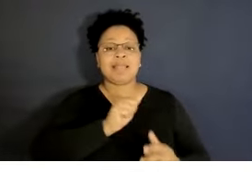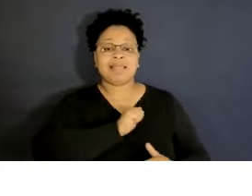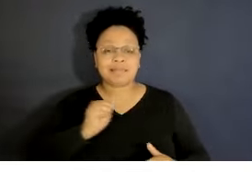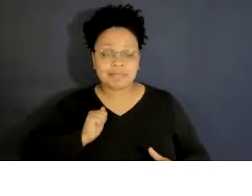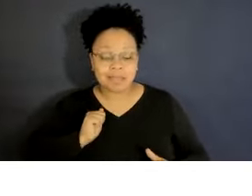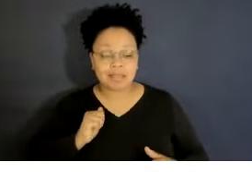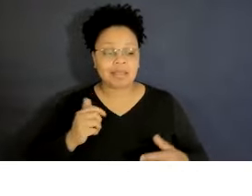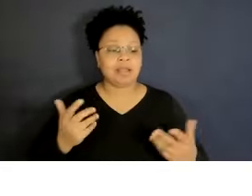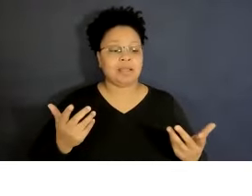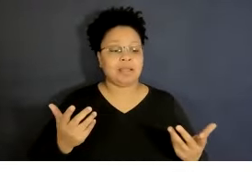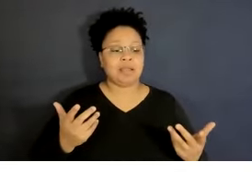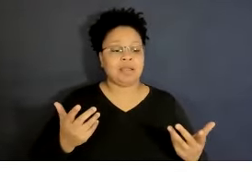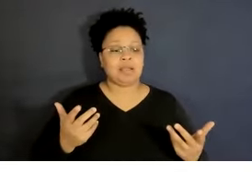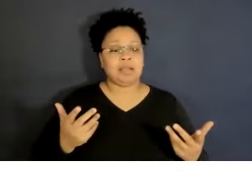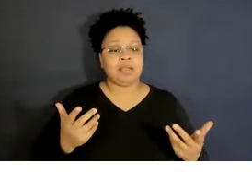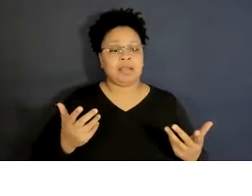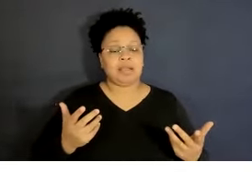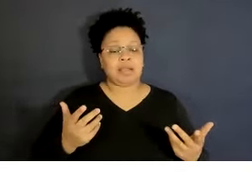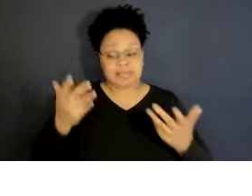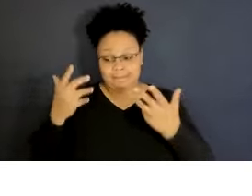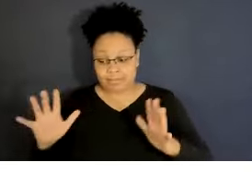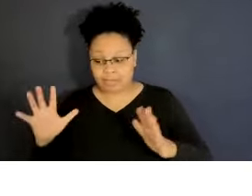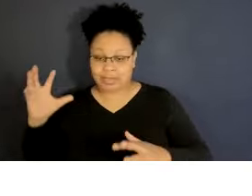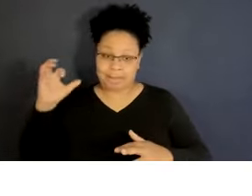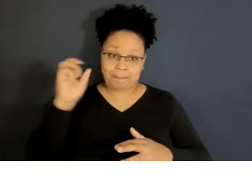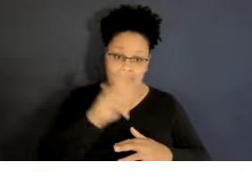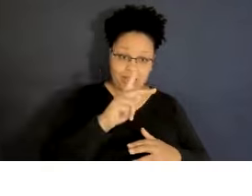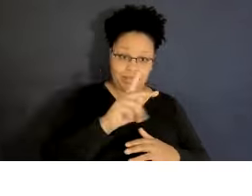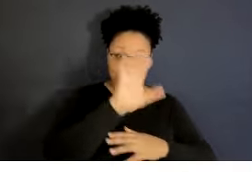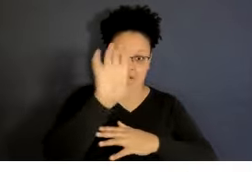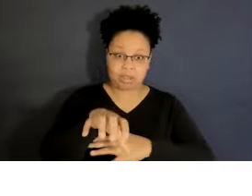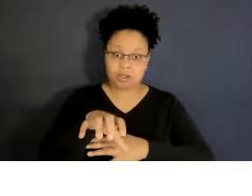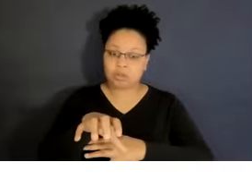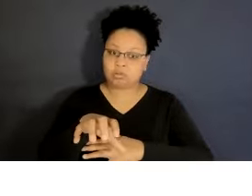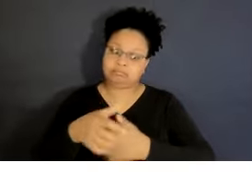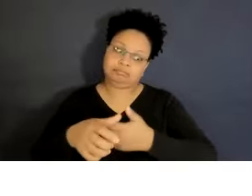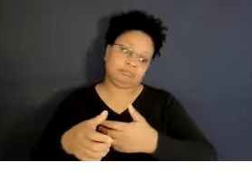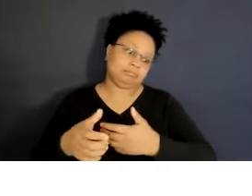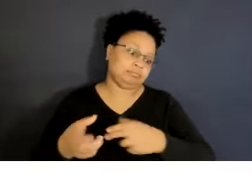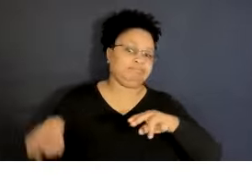but then once I came back to Chicago in 2015, I got even more involved through